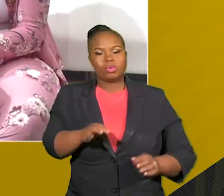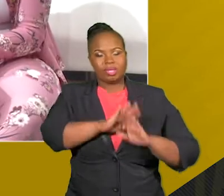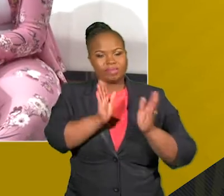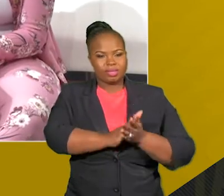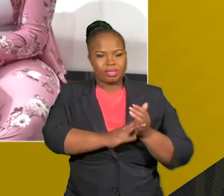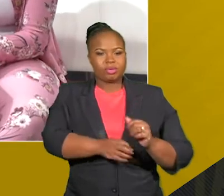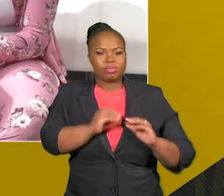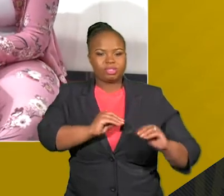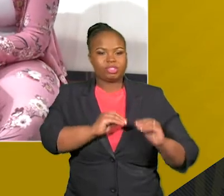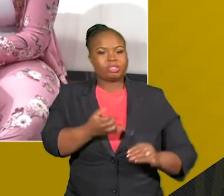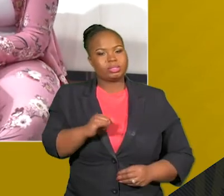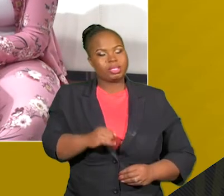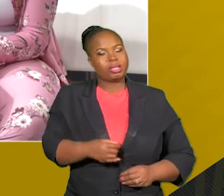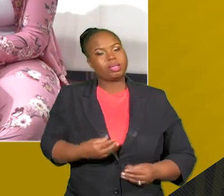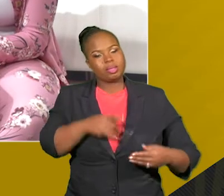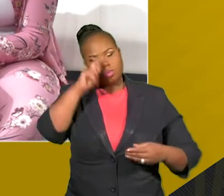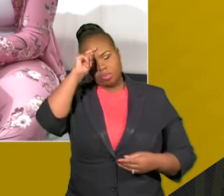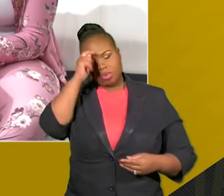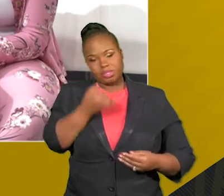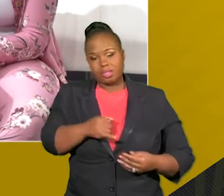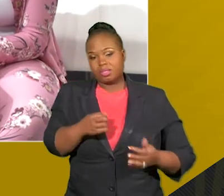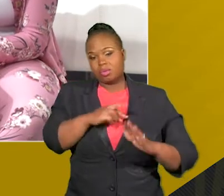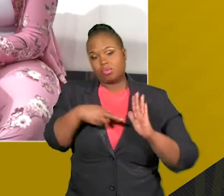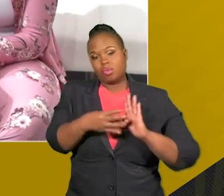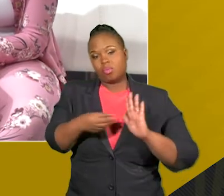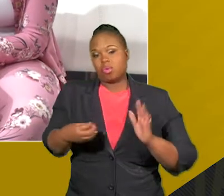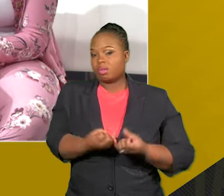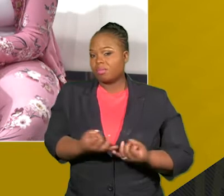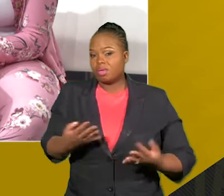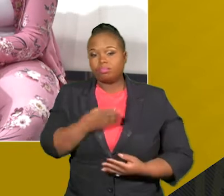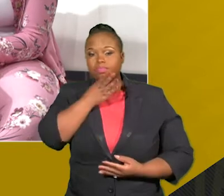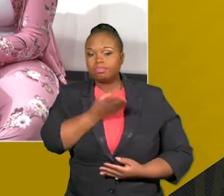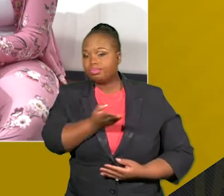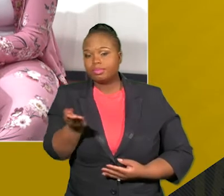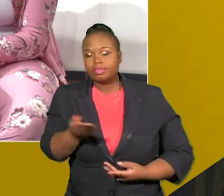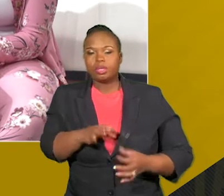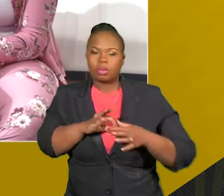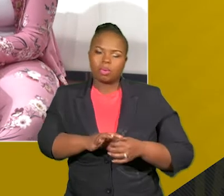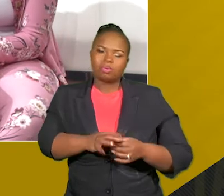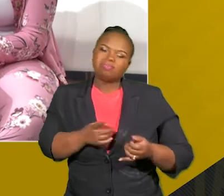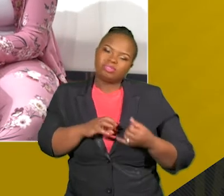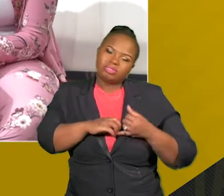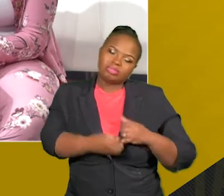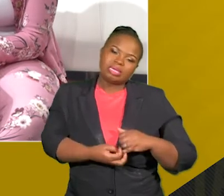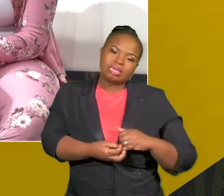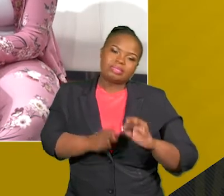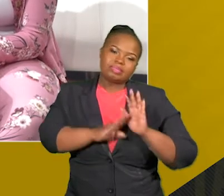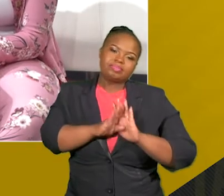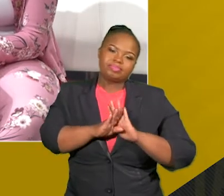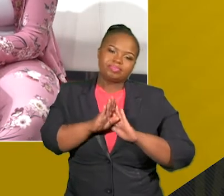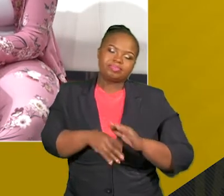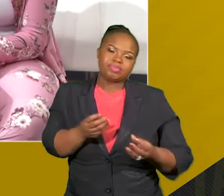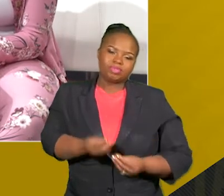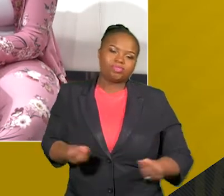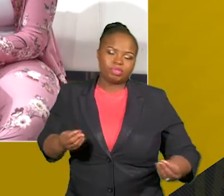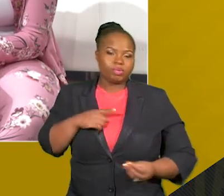khona ezimeni ey'njengalezo. I'm sure ukuthi bakhona abanye abangama-roadblocks emalokishini, emakhaya abazamayo ukuthi bakhe labantwana